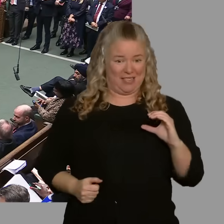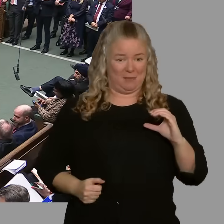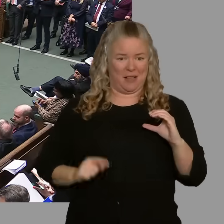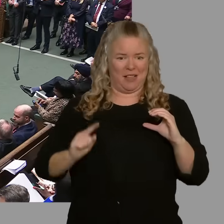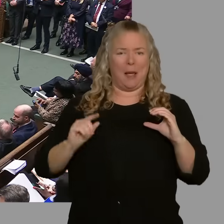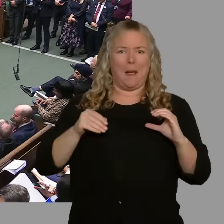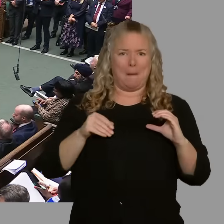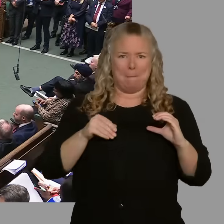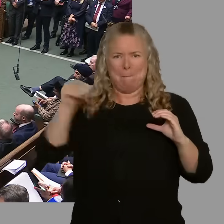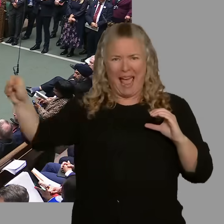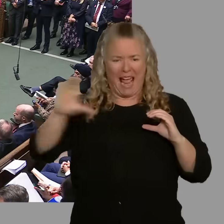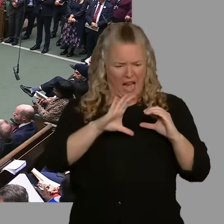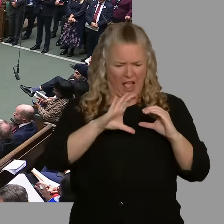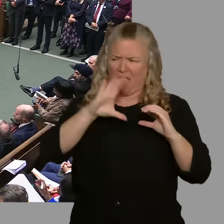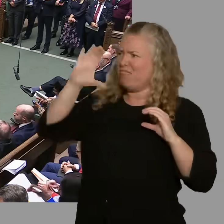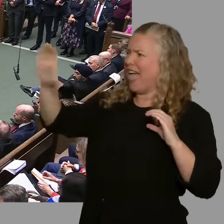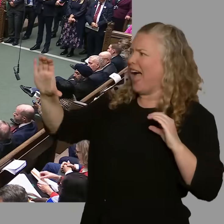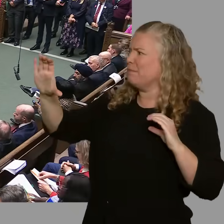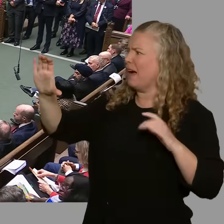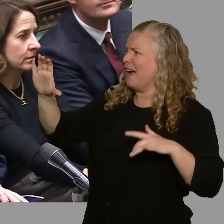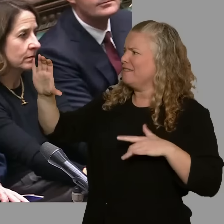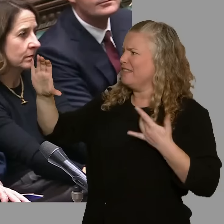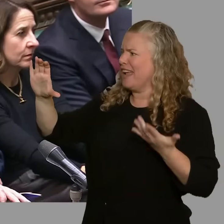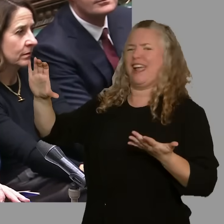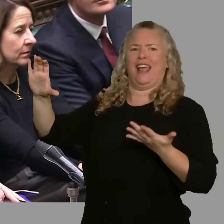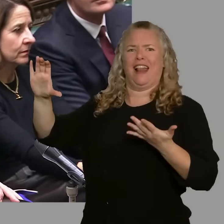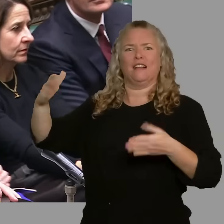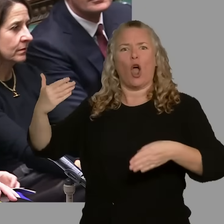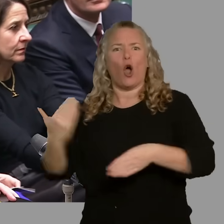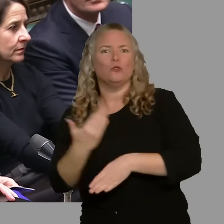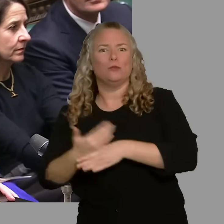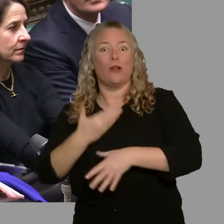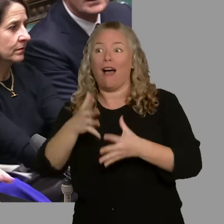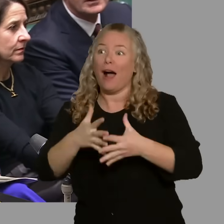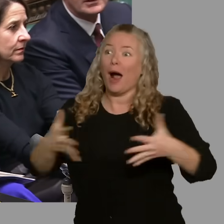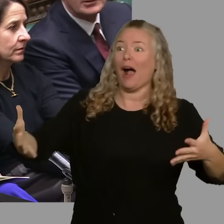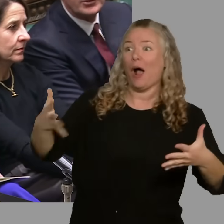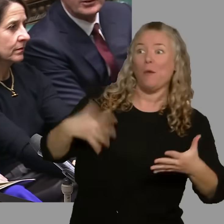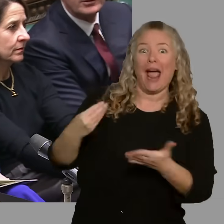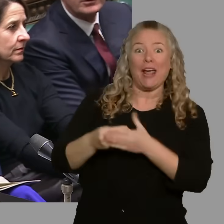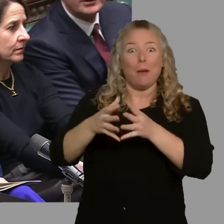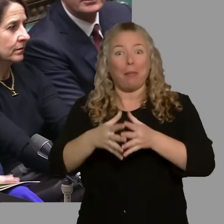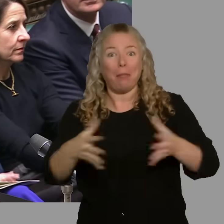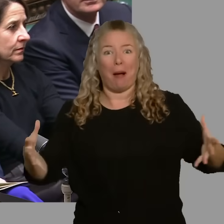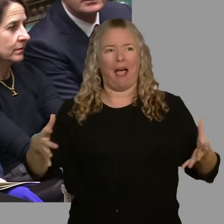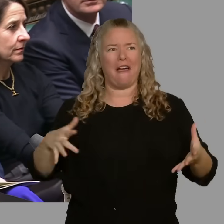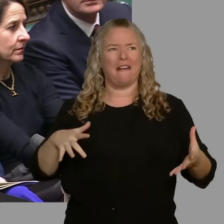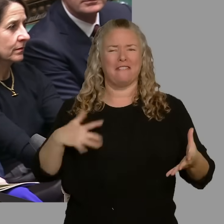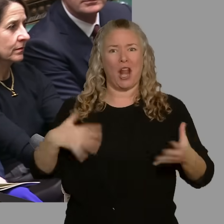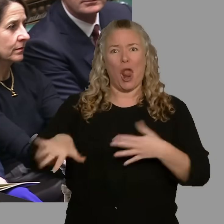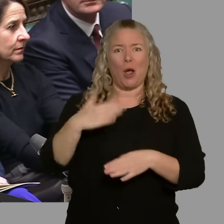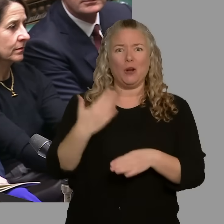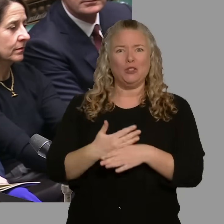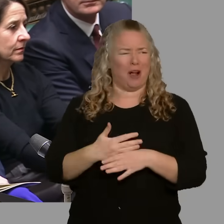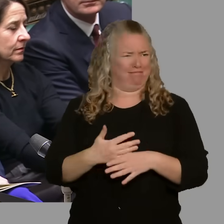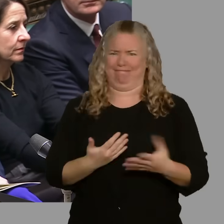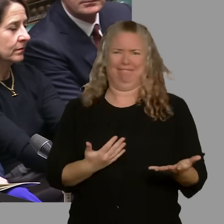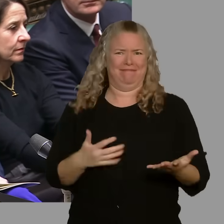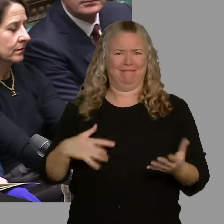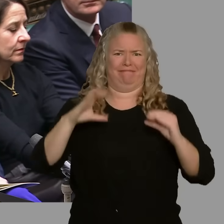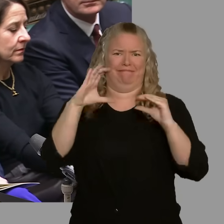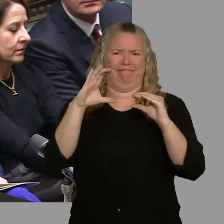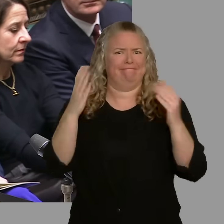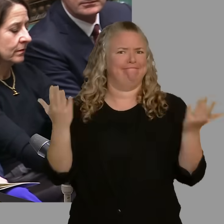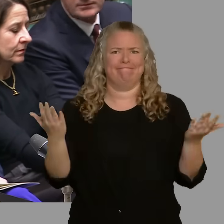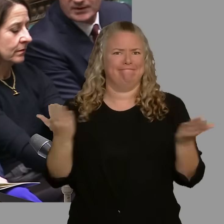Speaker, as you will know, we protected business rates bills from inflation, extended relief at 40%